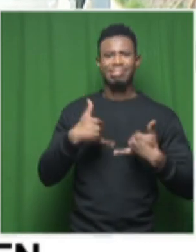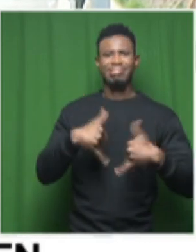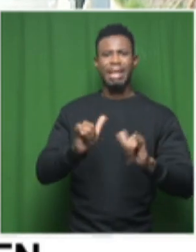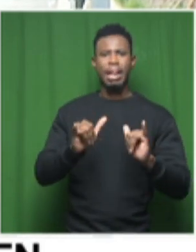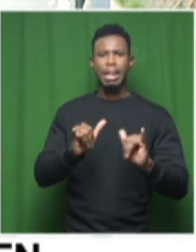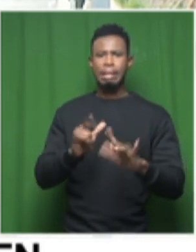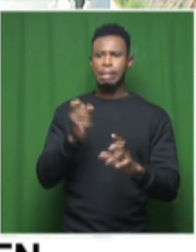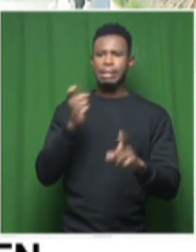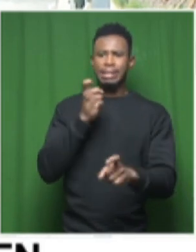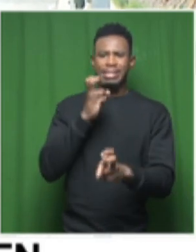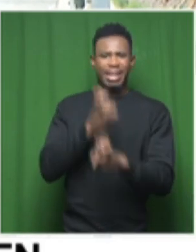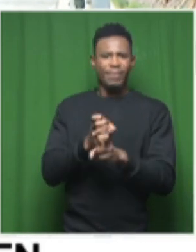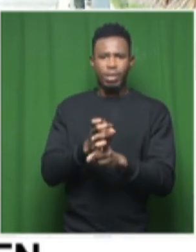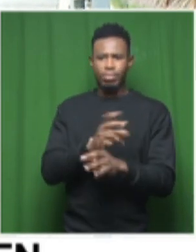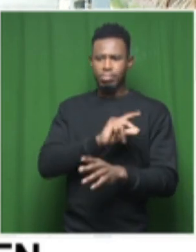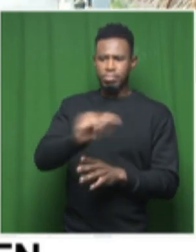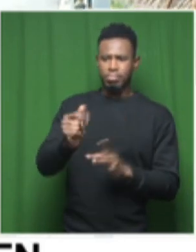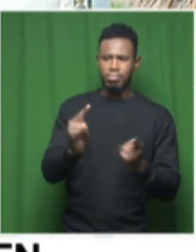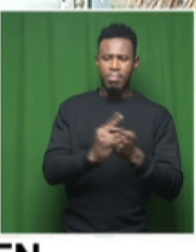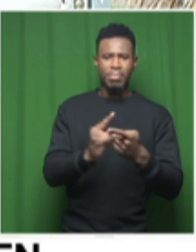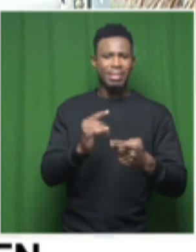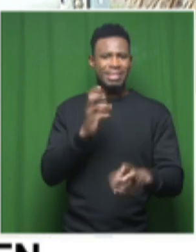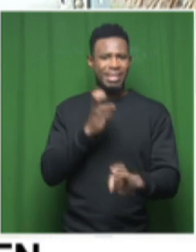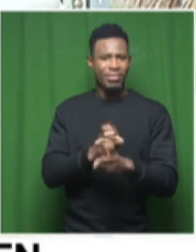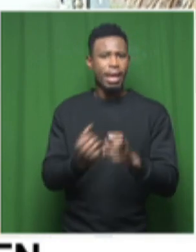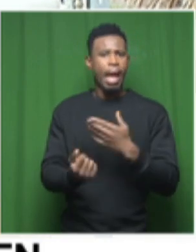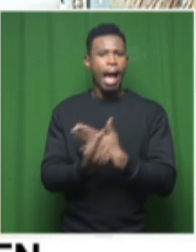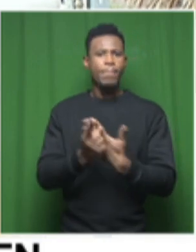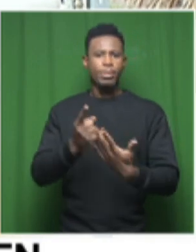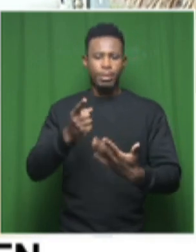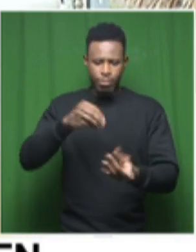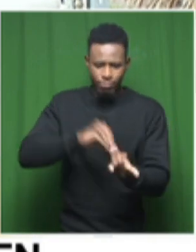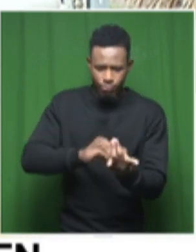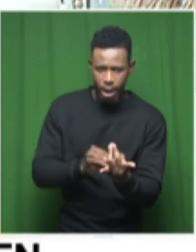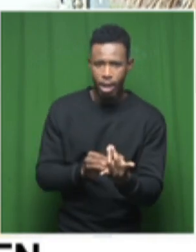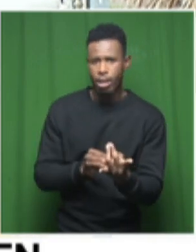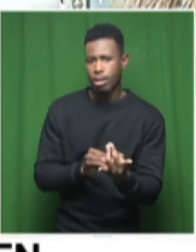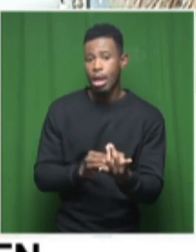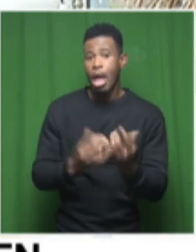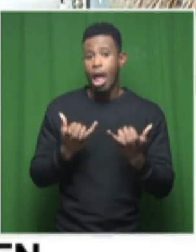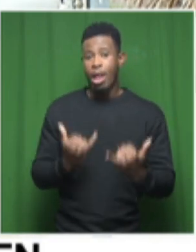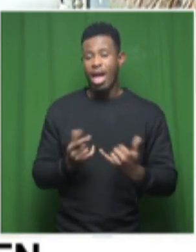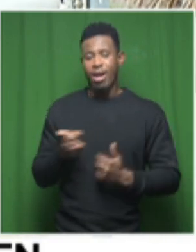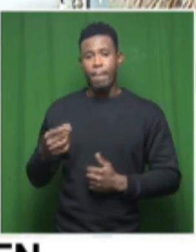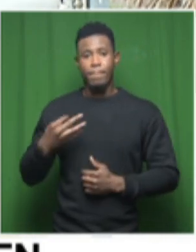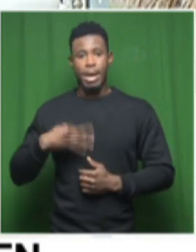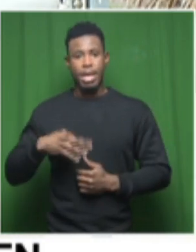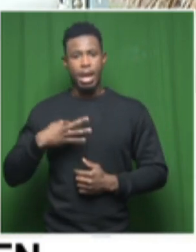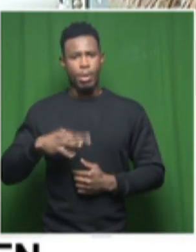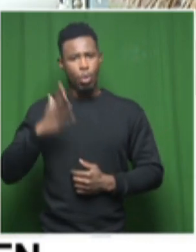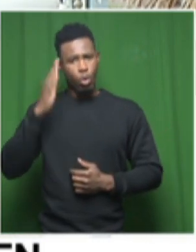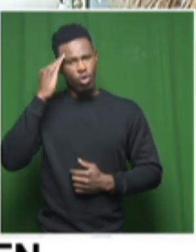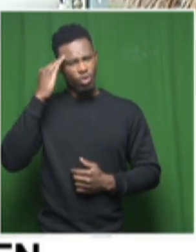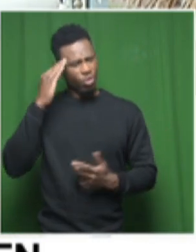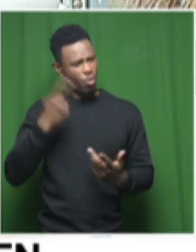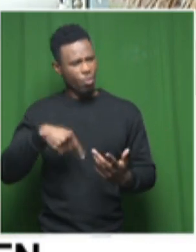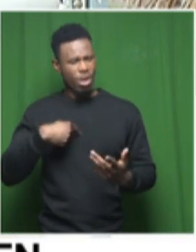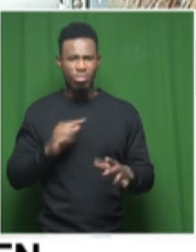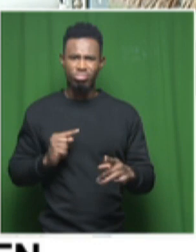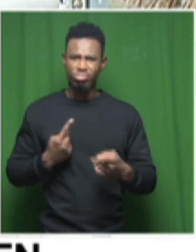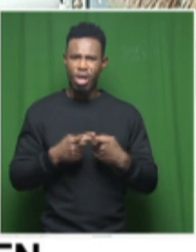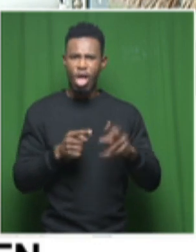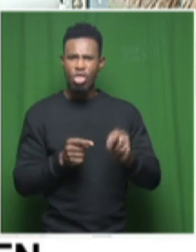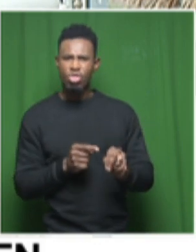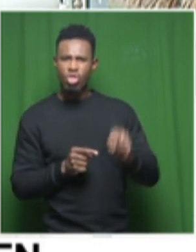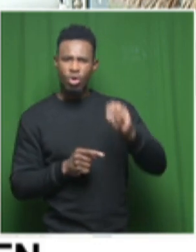the confidence or the inspiration or encouragement that Banyana Banyana have to say, we've been dominant against North African countries in the